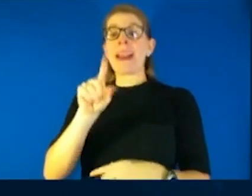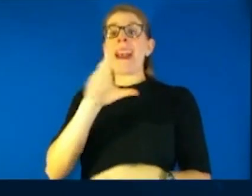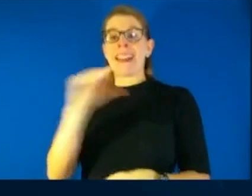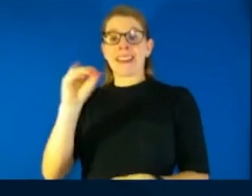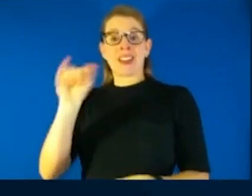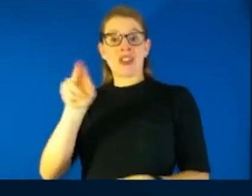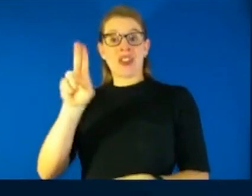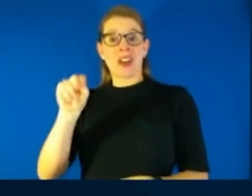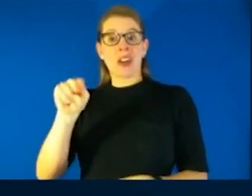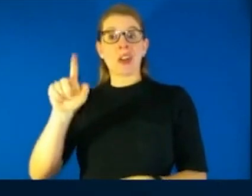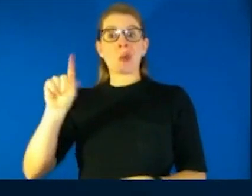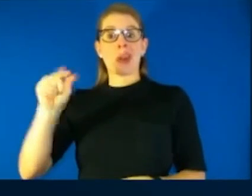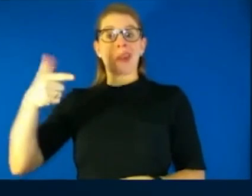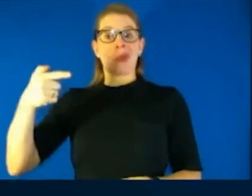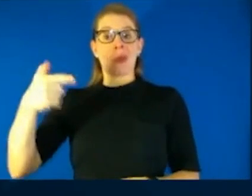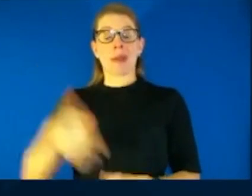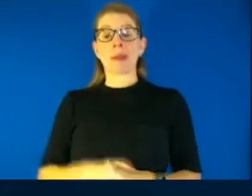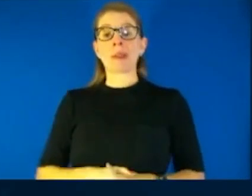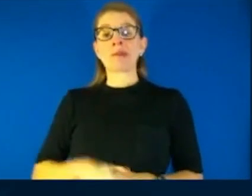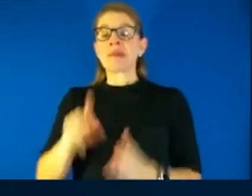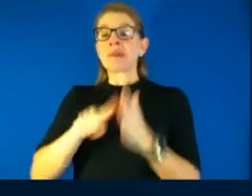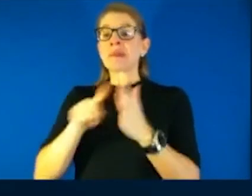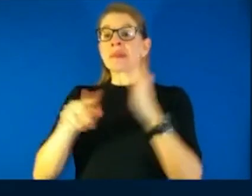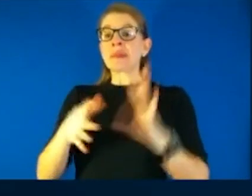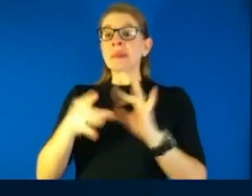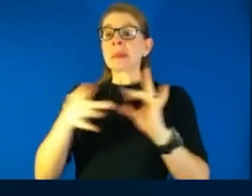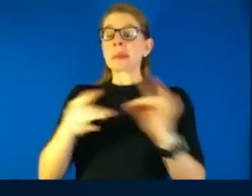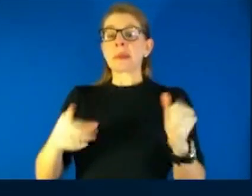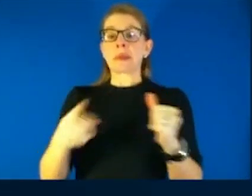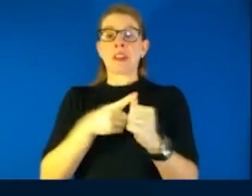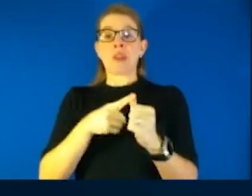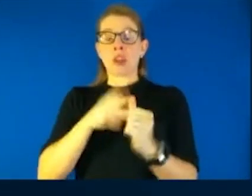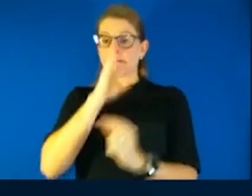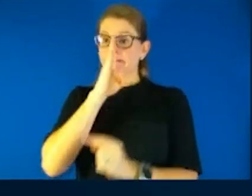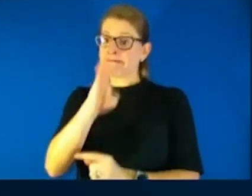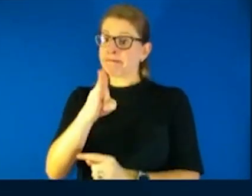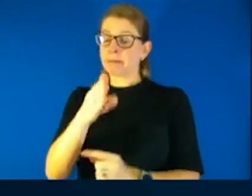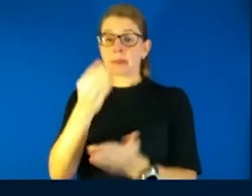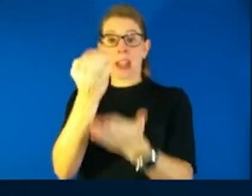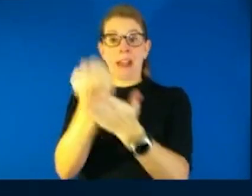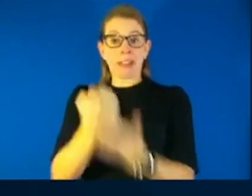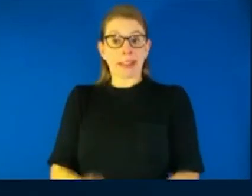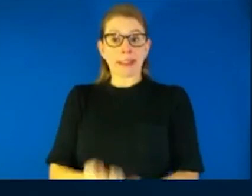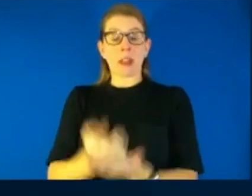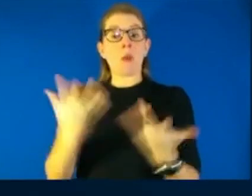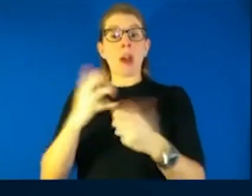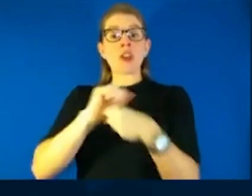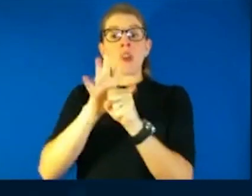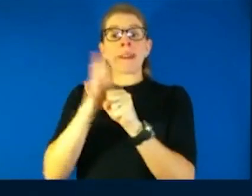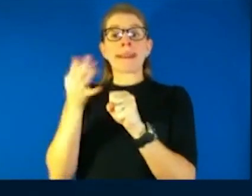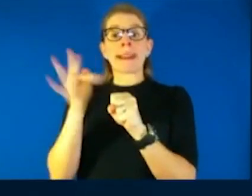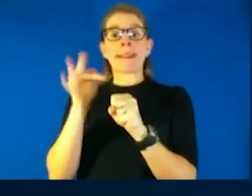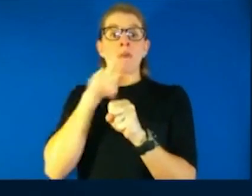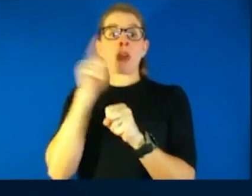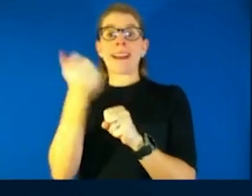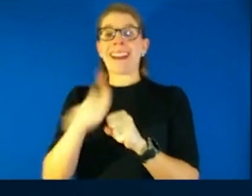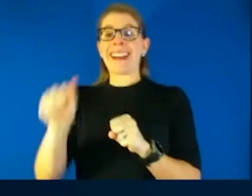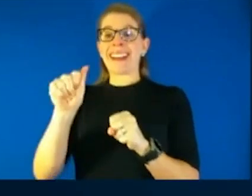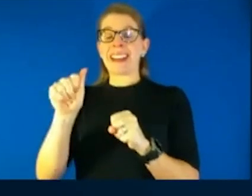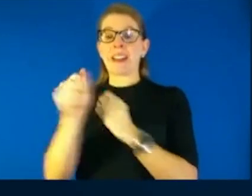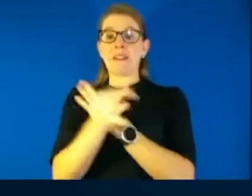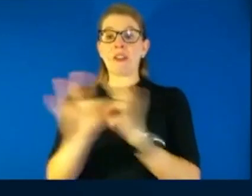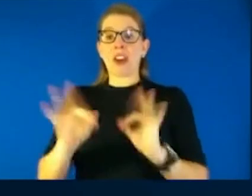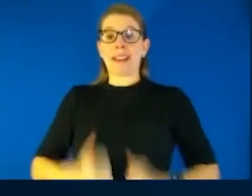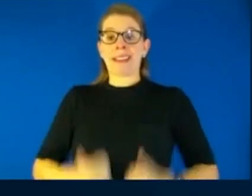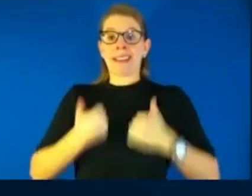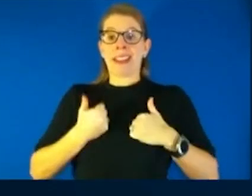2021. Researchers say this was the first direct evidence of COVID-19 in any free-living species, and the findings